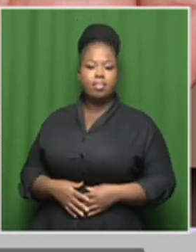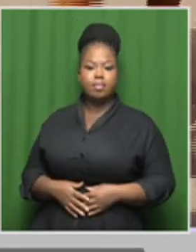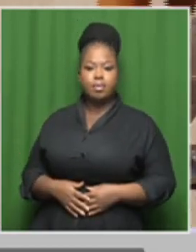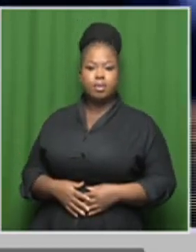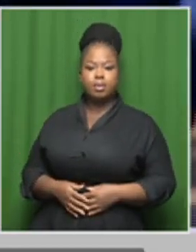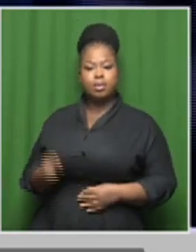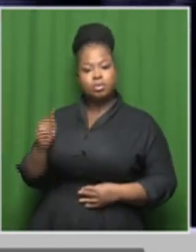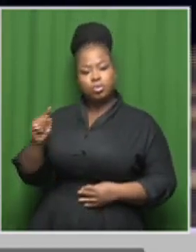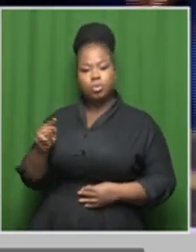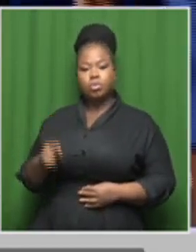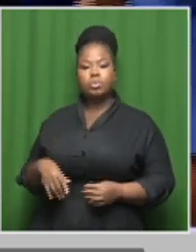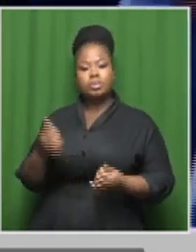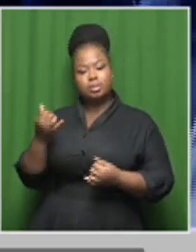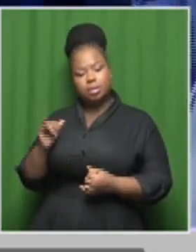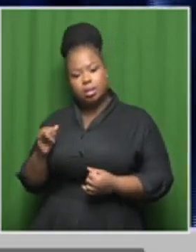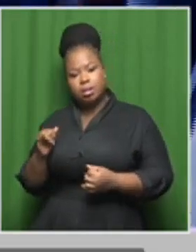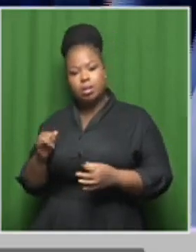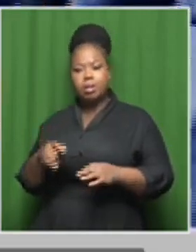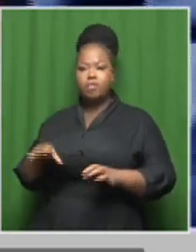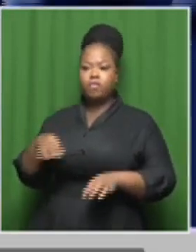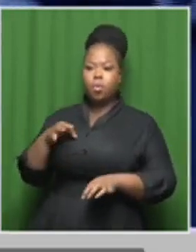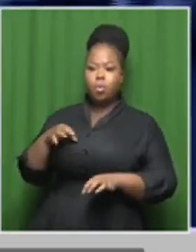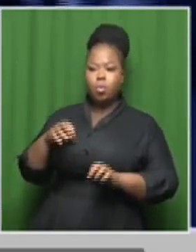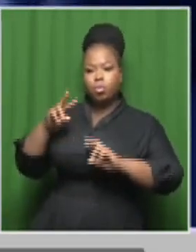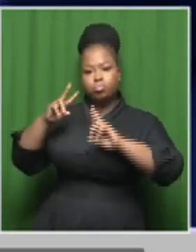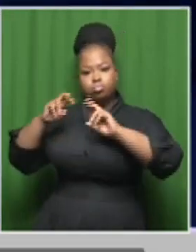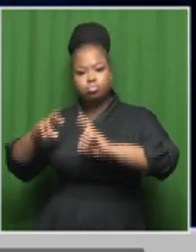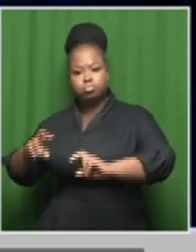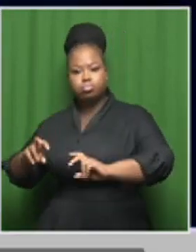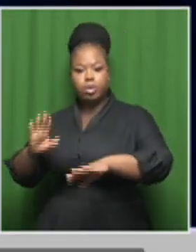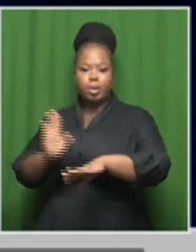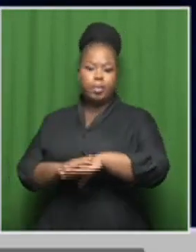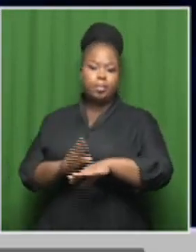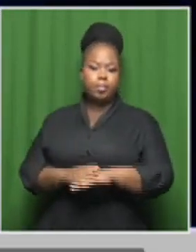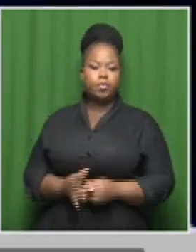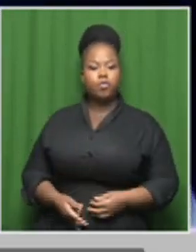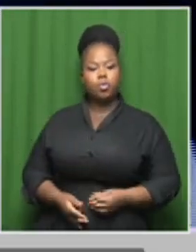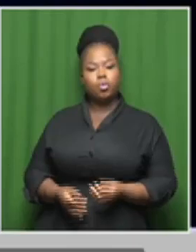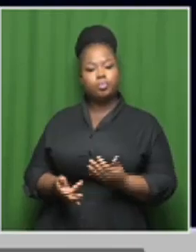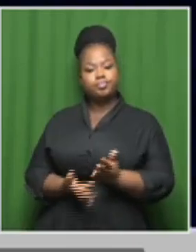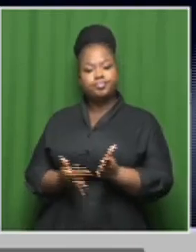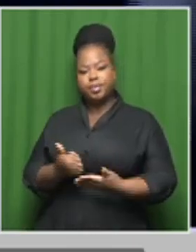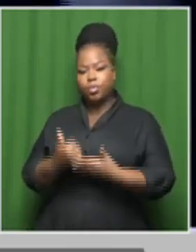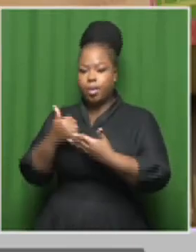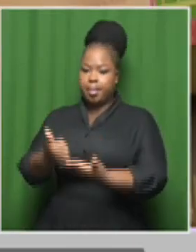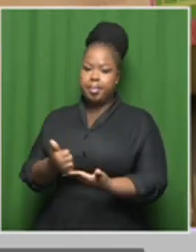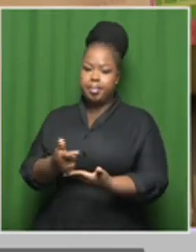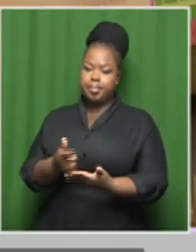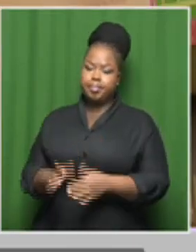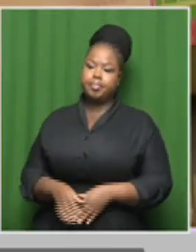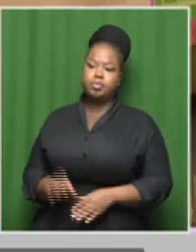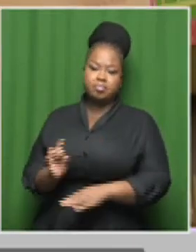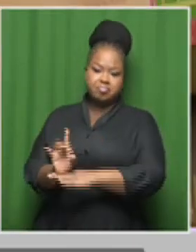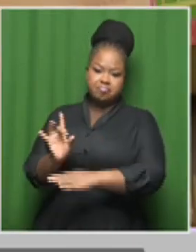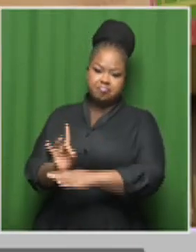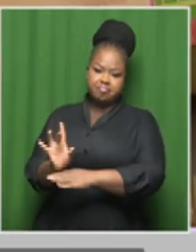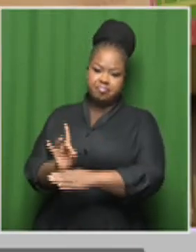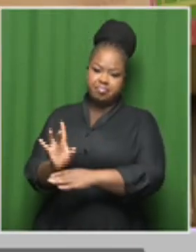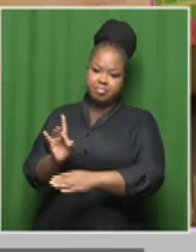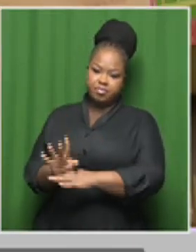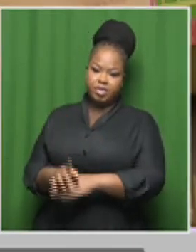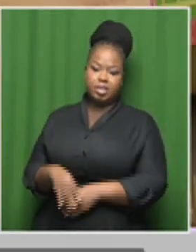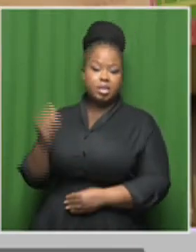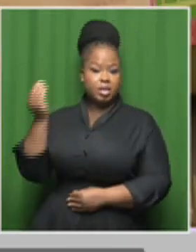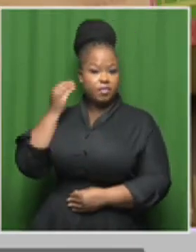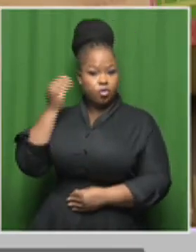their outbreak-related surveillance. So we're providing some technical guidance. We did host an